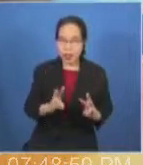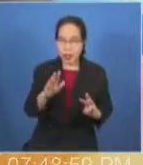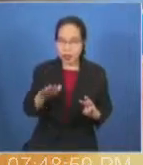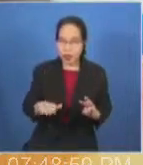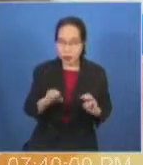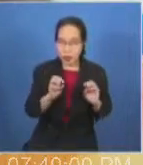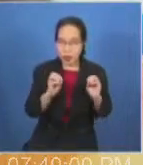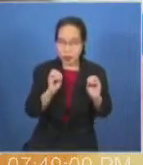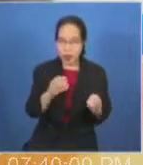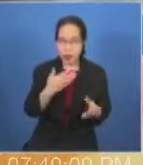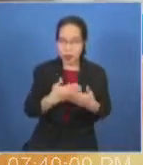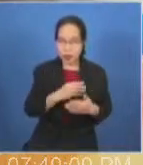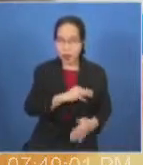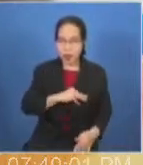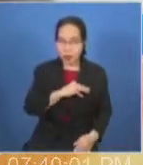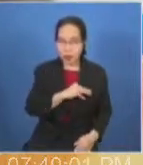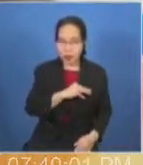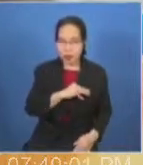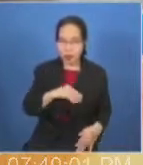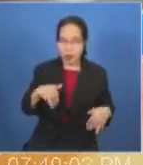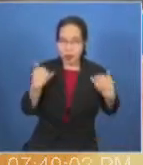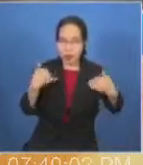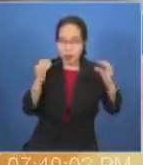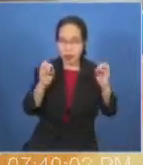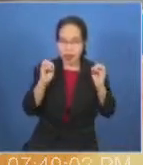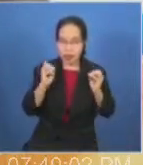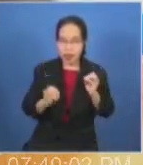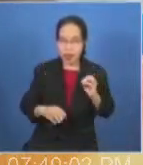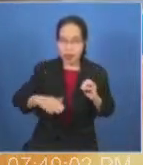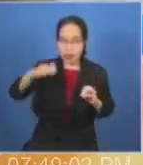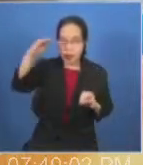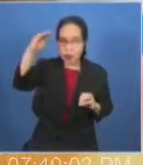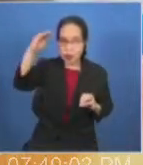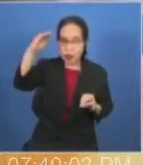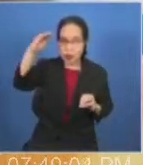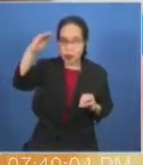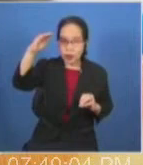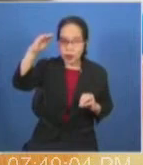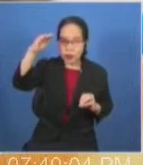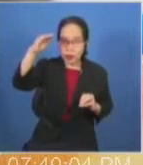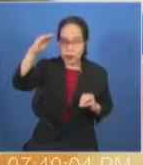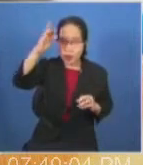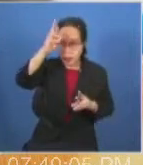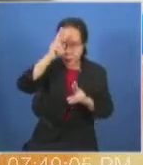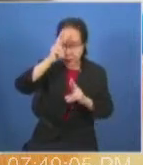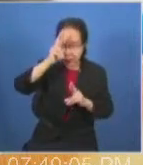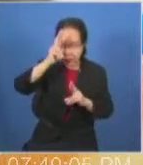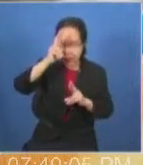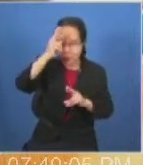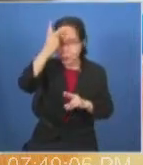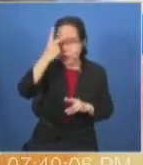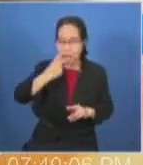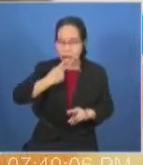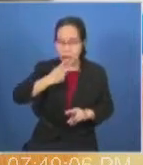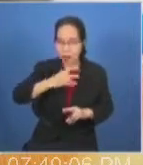While he is young, teach him good behavior, good manners, so that when he grows up, he will